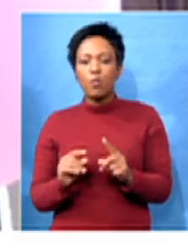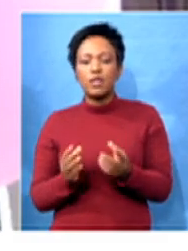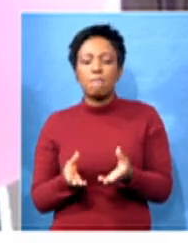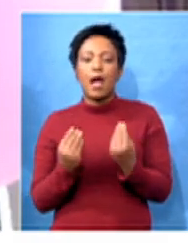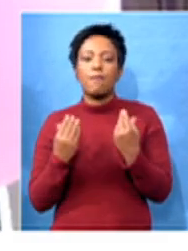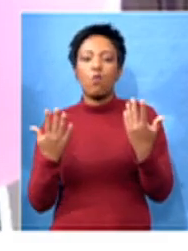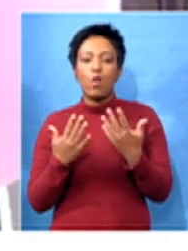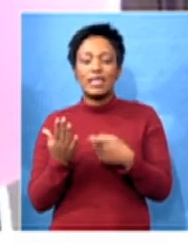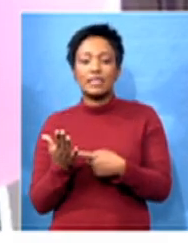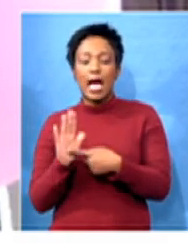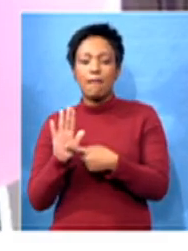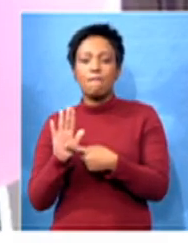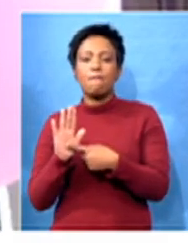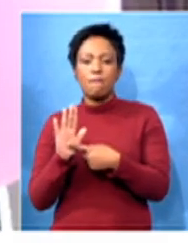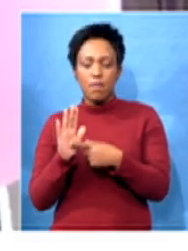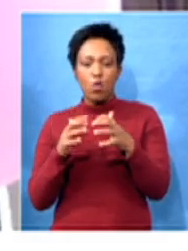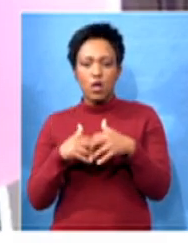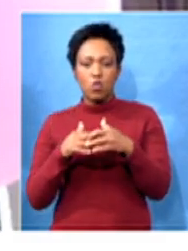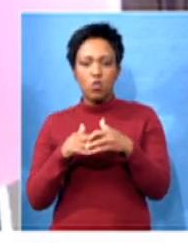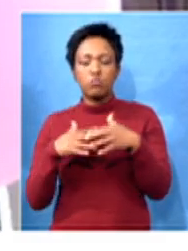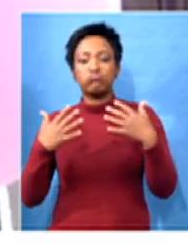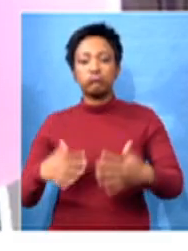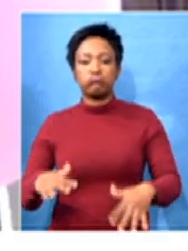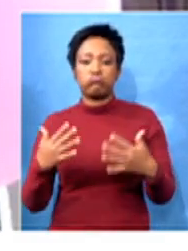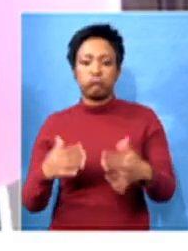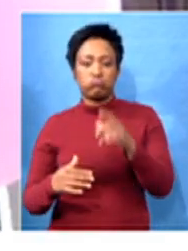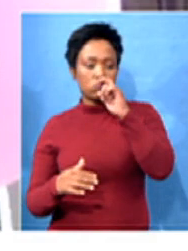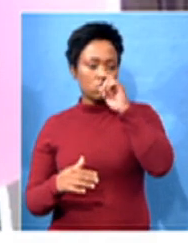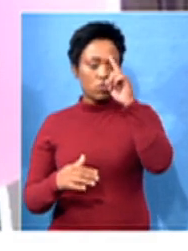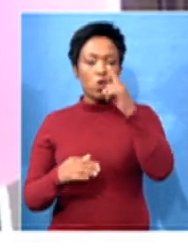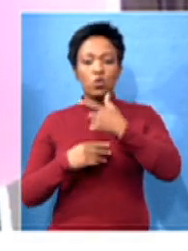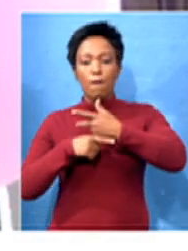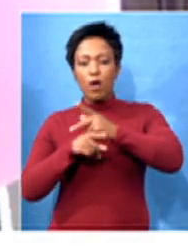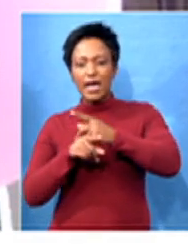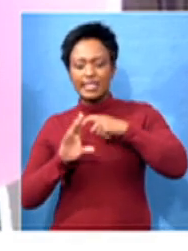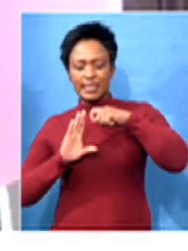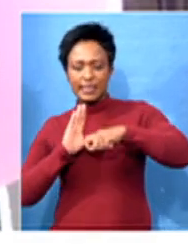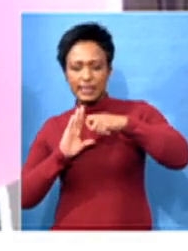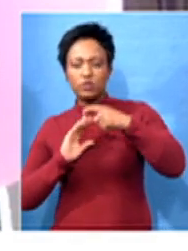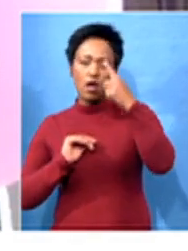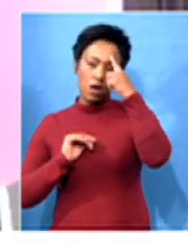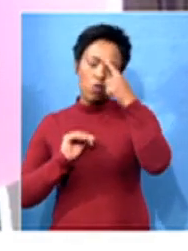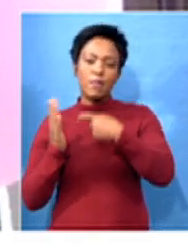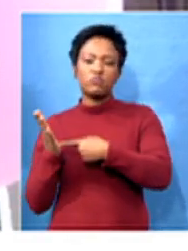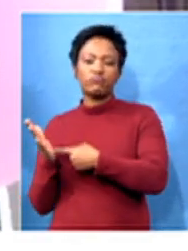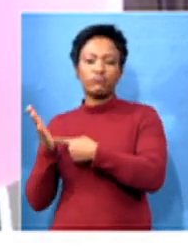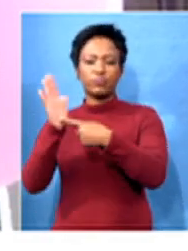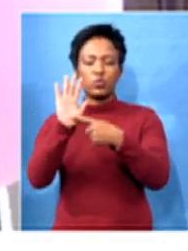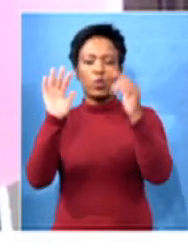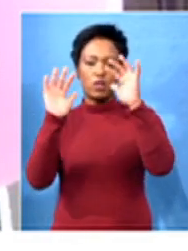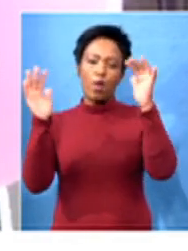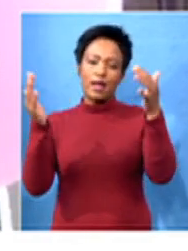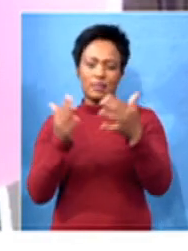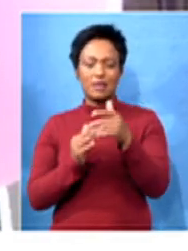show. It ended up being such a world-class production. We thought we have to share this with the rest of the world. We just have to.